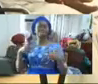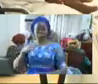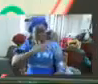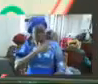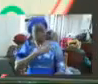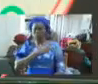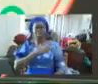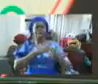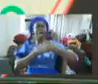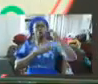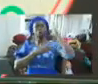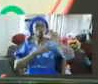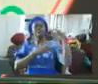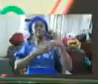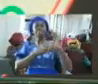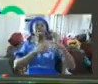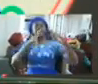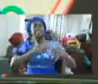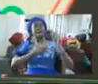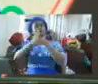My God will take care of me,